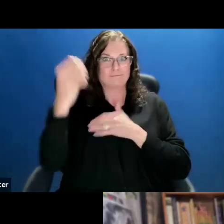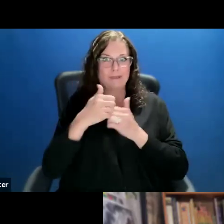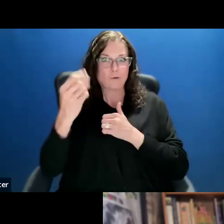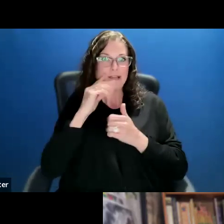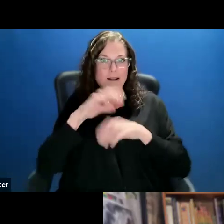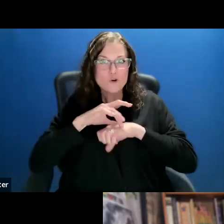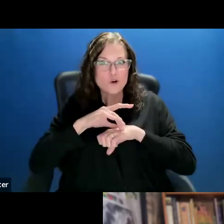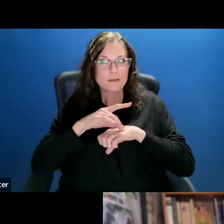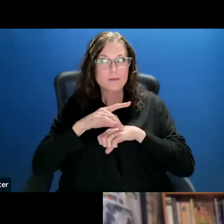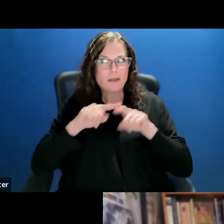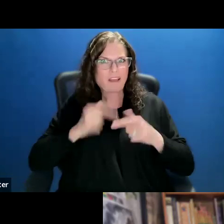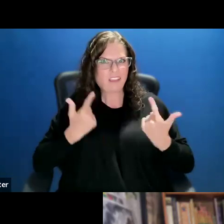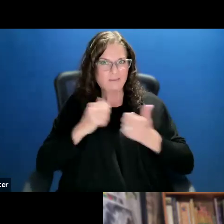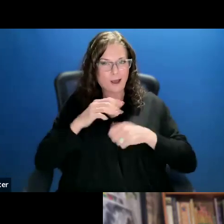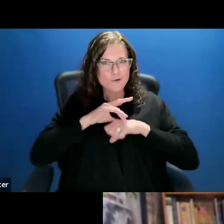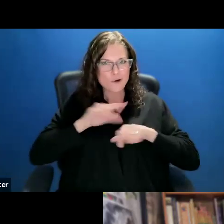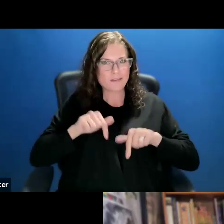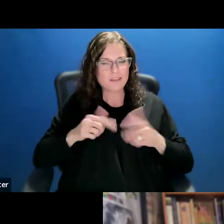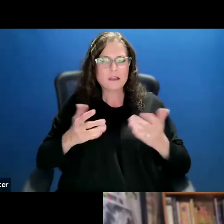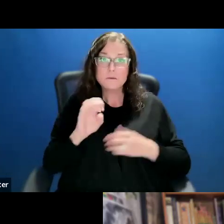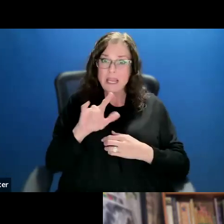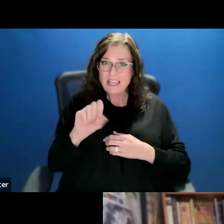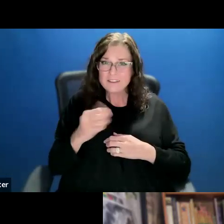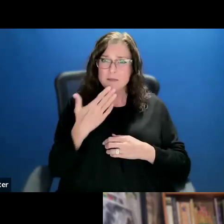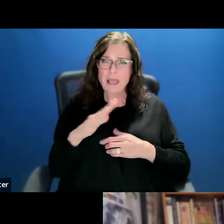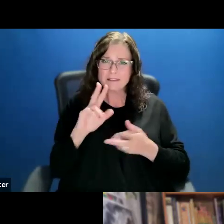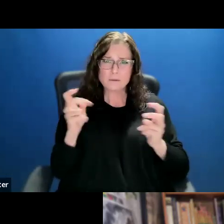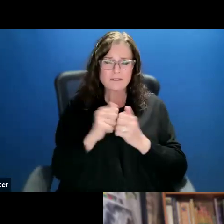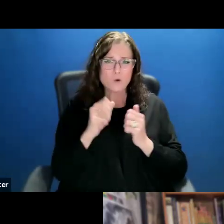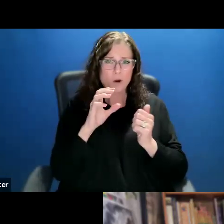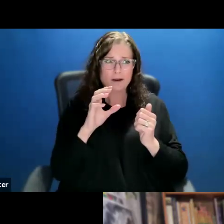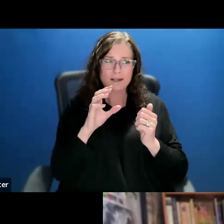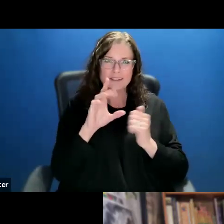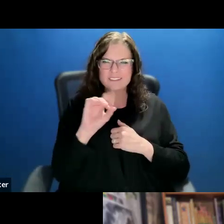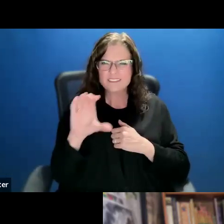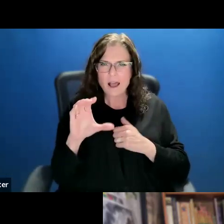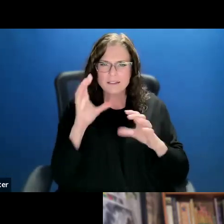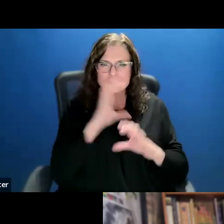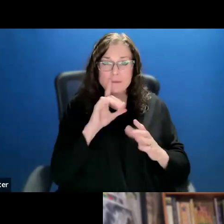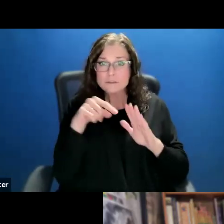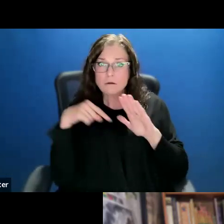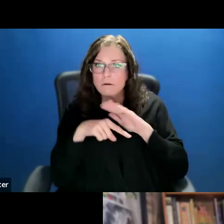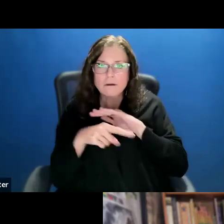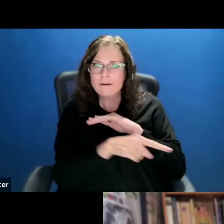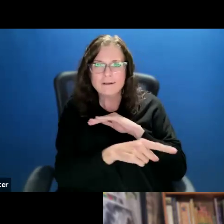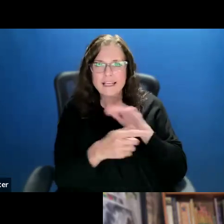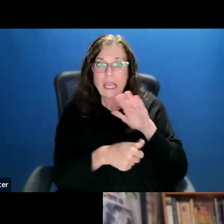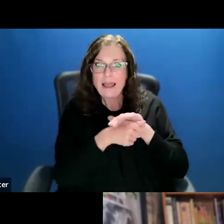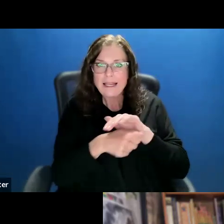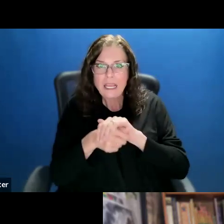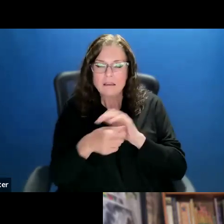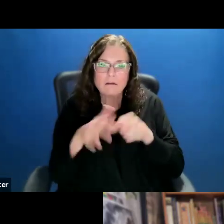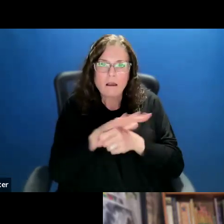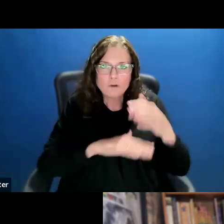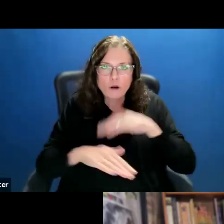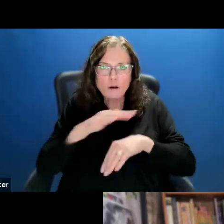planet. Um, but eels would make a very poor subject for a documentary because they're hidden down there in the muck. They're covered